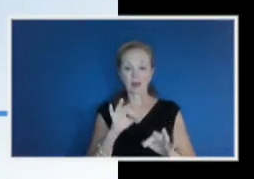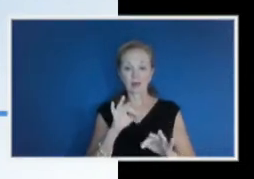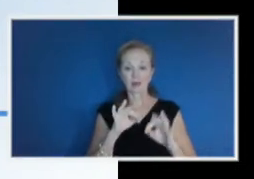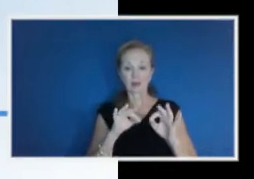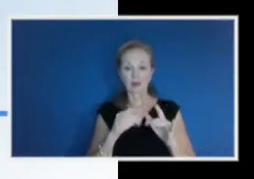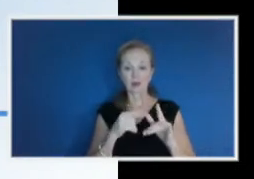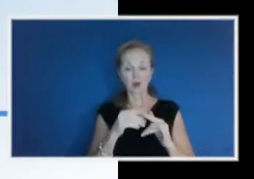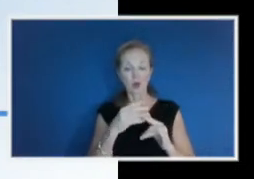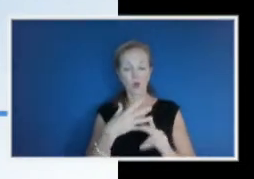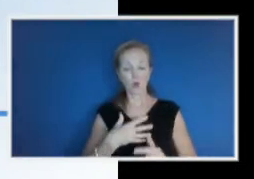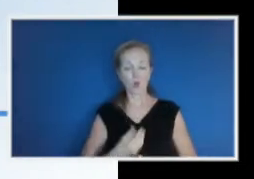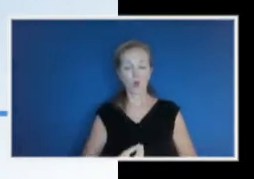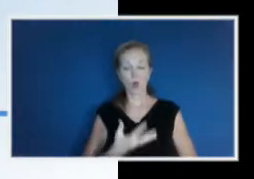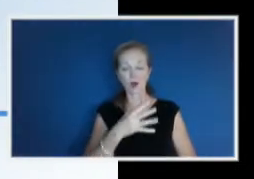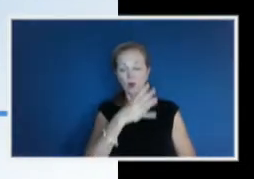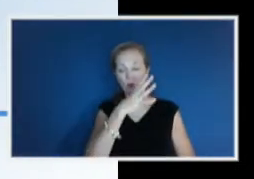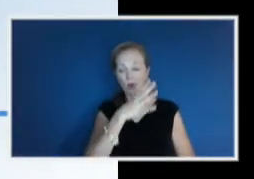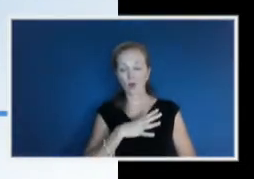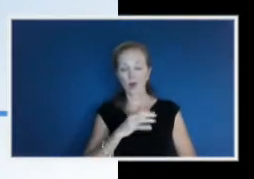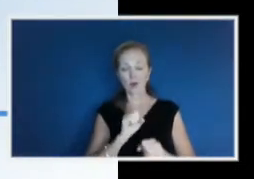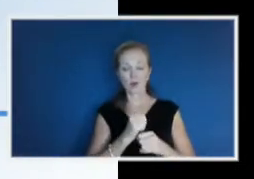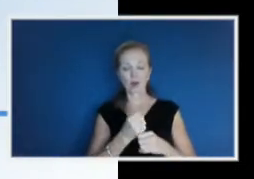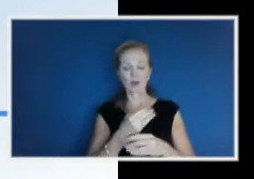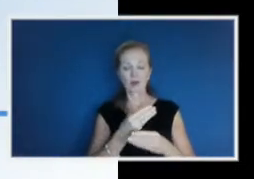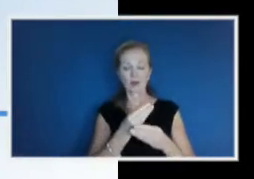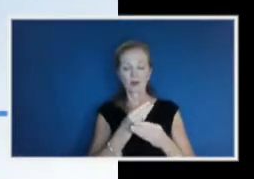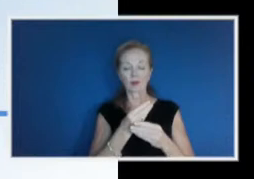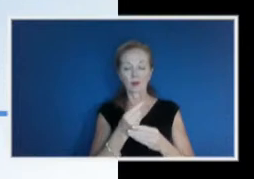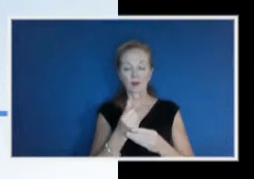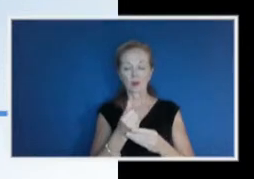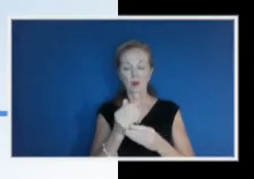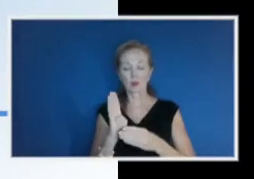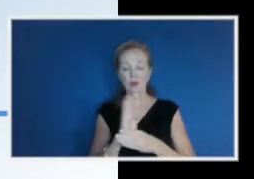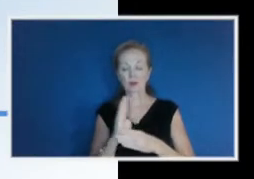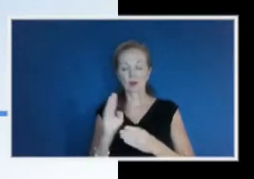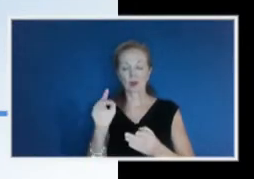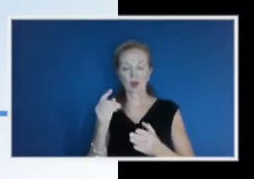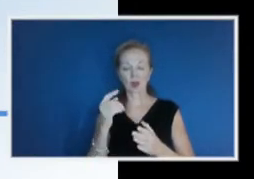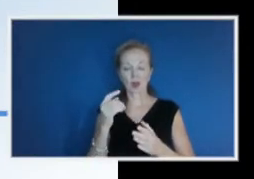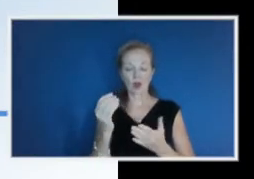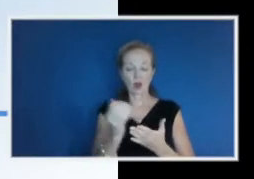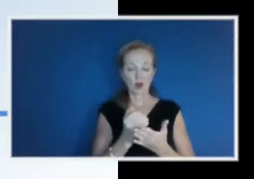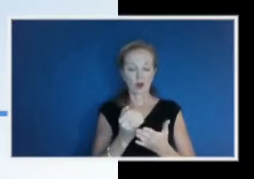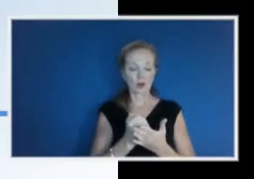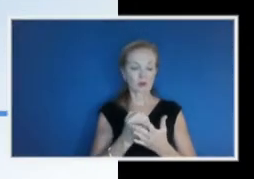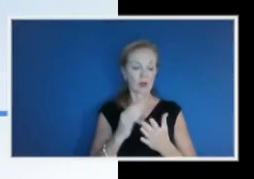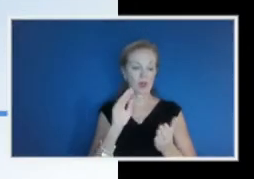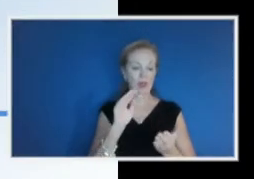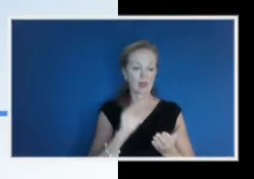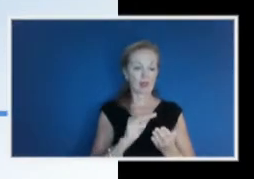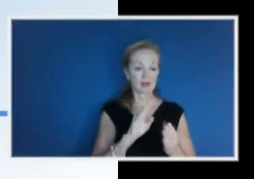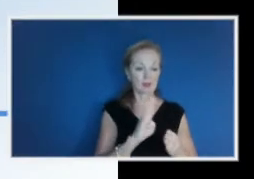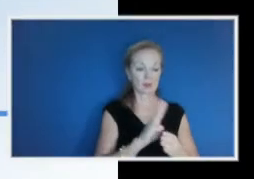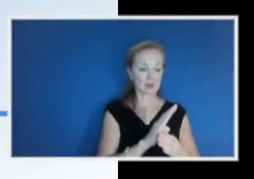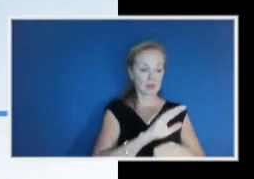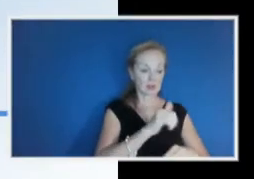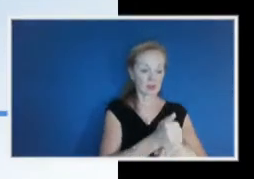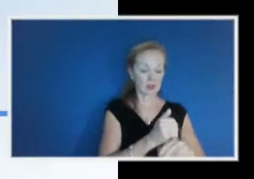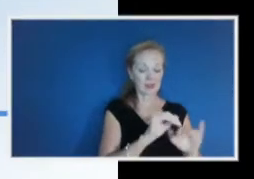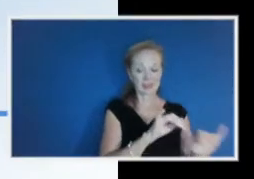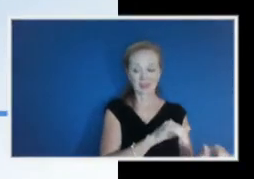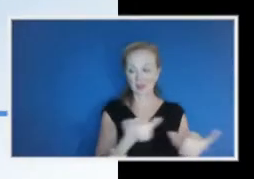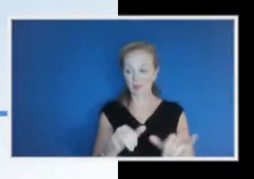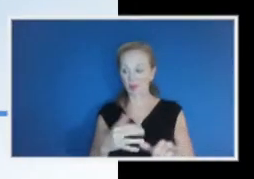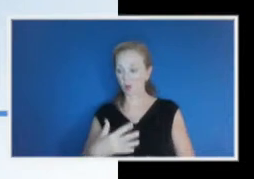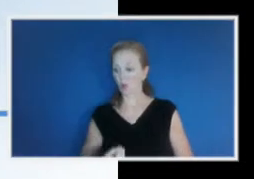white women formed fewer businesses and earned less from the businesses they do form than similar white males. So we